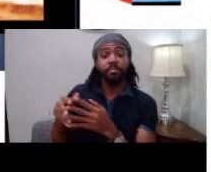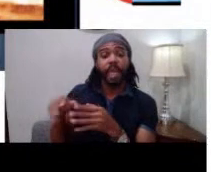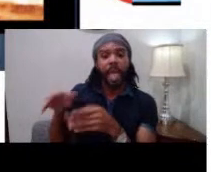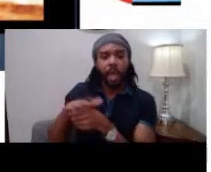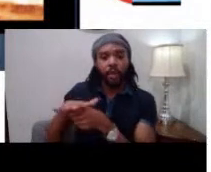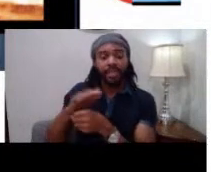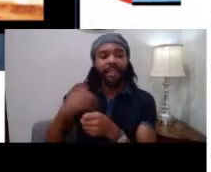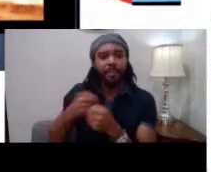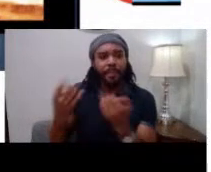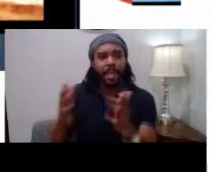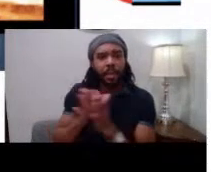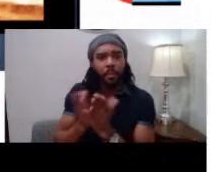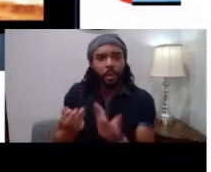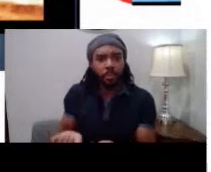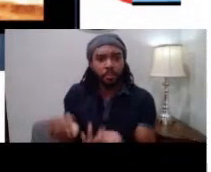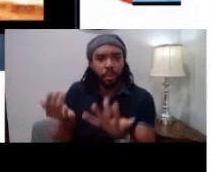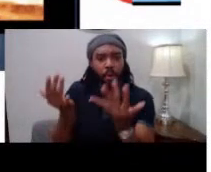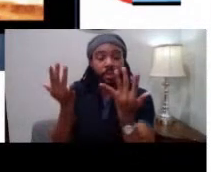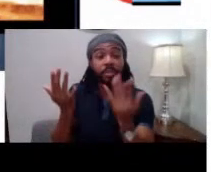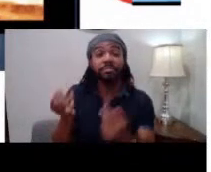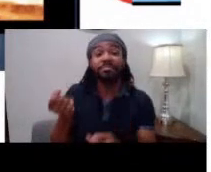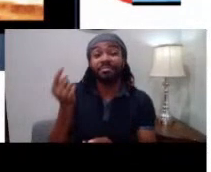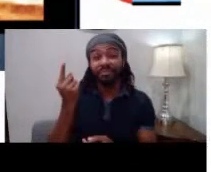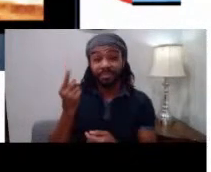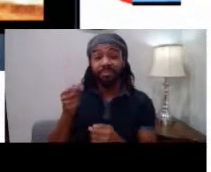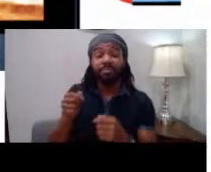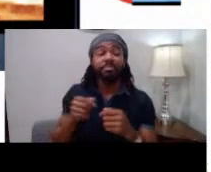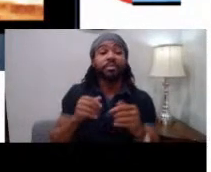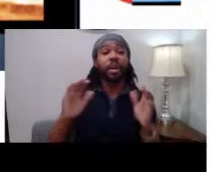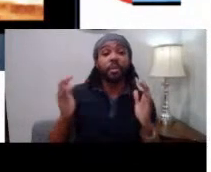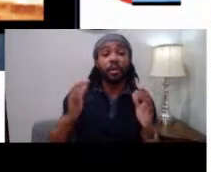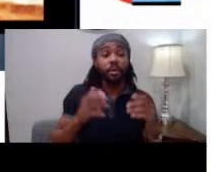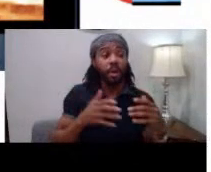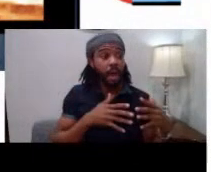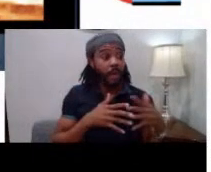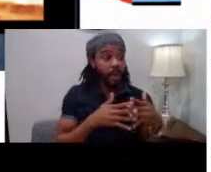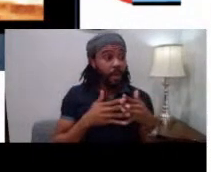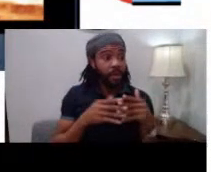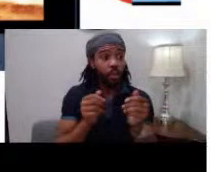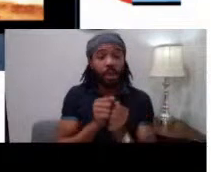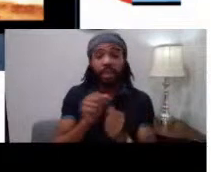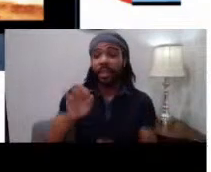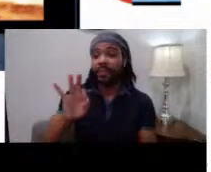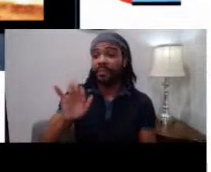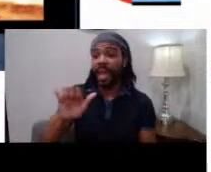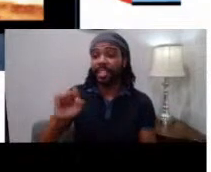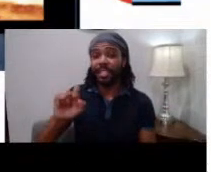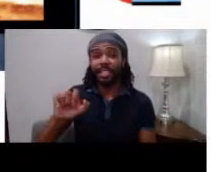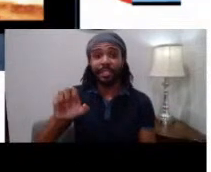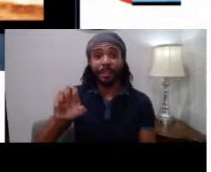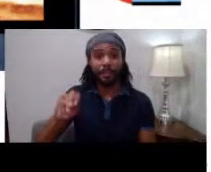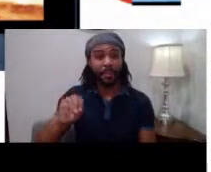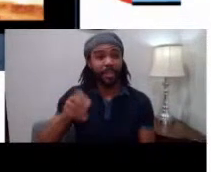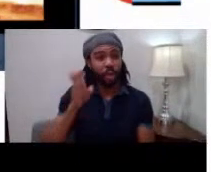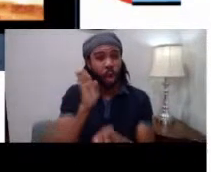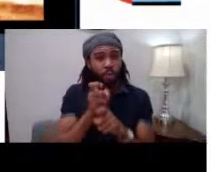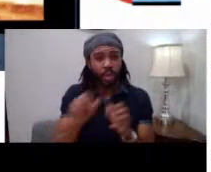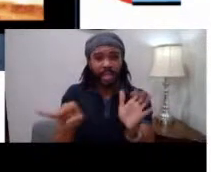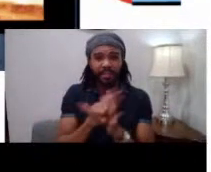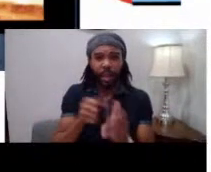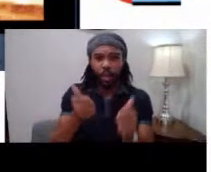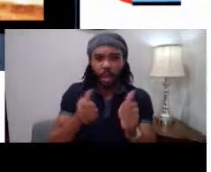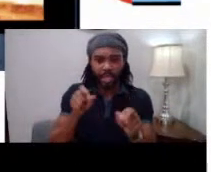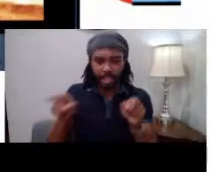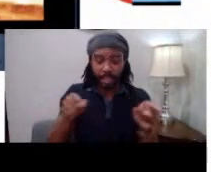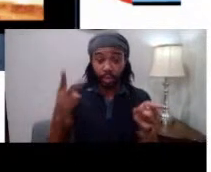and fascism, if it exists, is increasingly difficult to identify, as we can see from this picture side